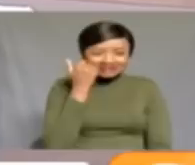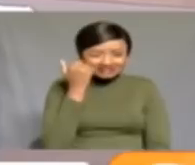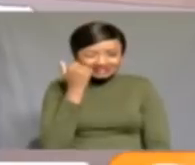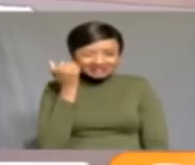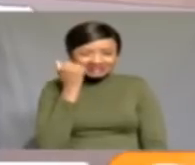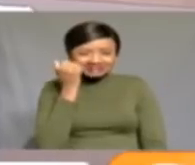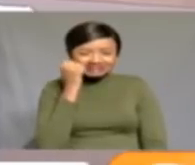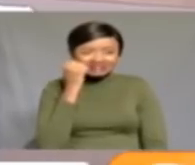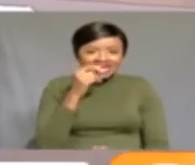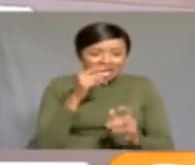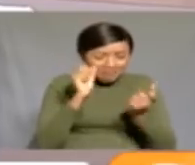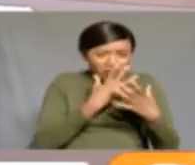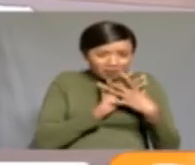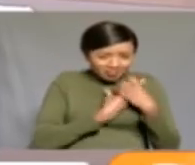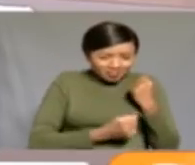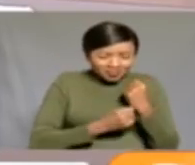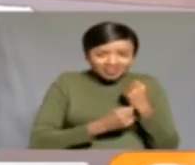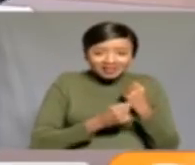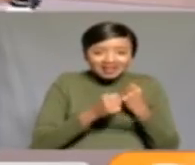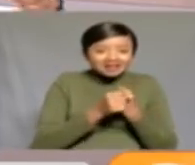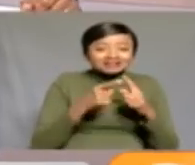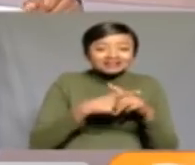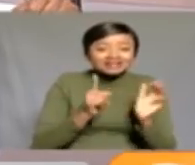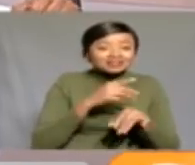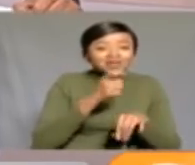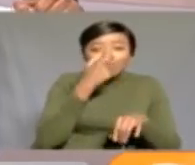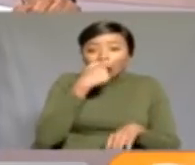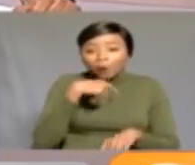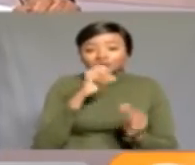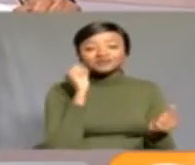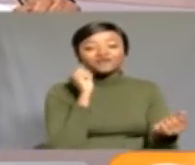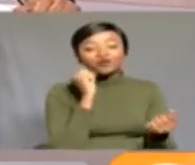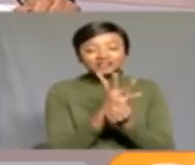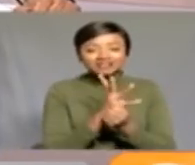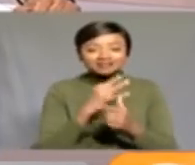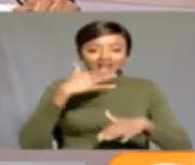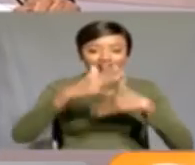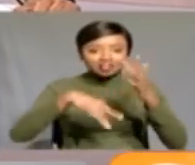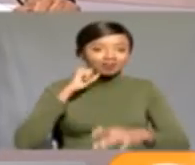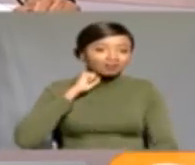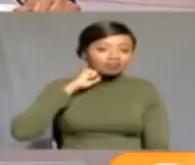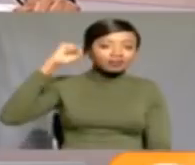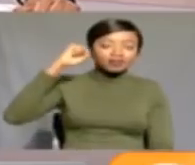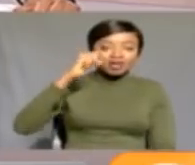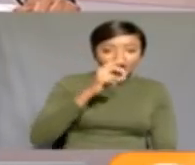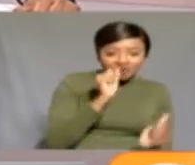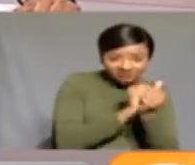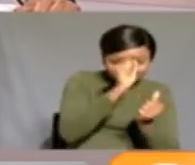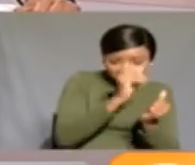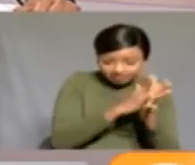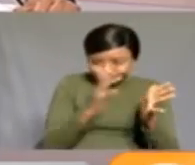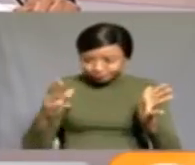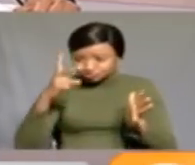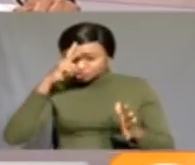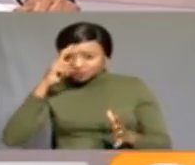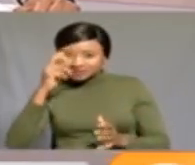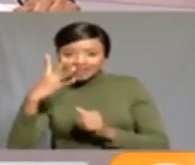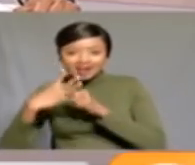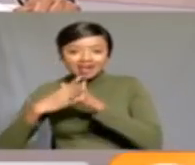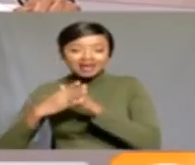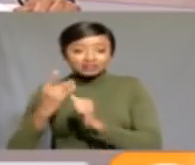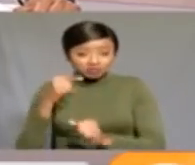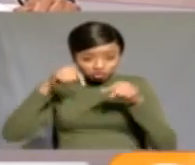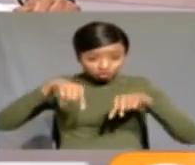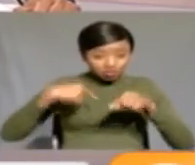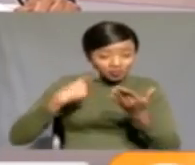14, and suicide is the second leading cause of death among 15 to 29-year-olds. Tonight, on the Monday Report, we talk to two